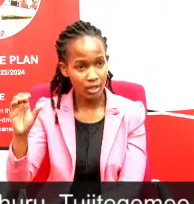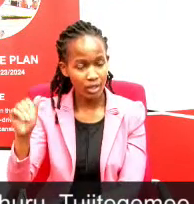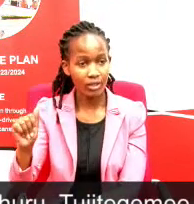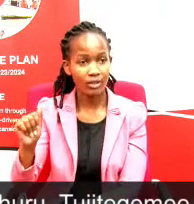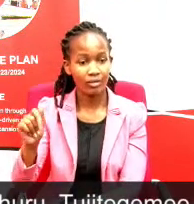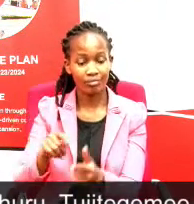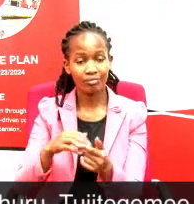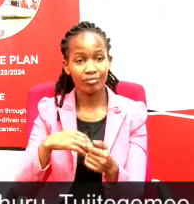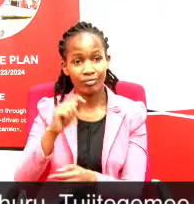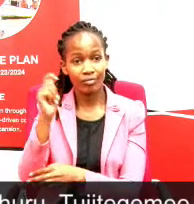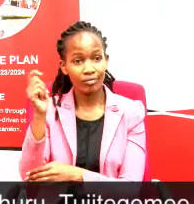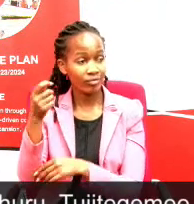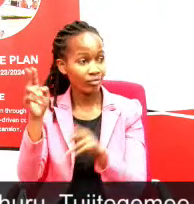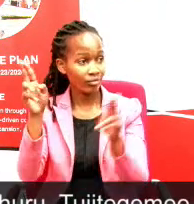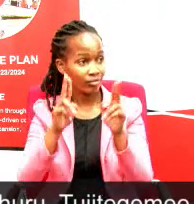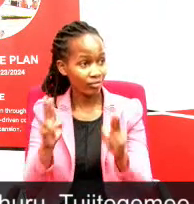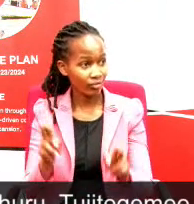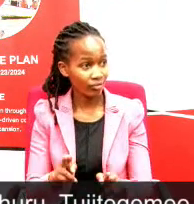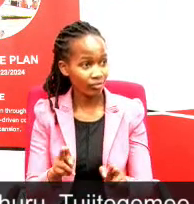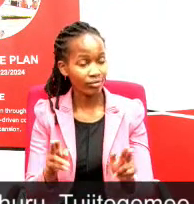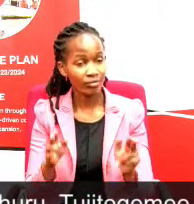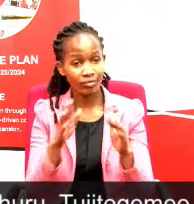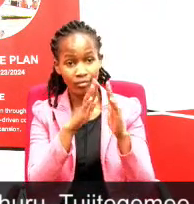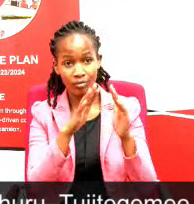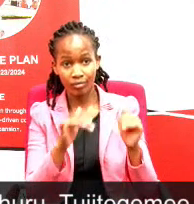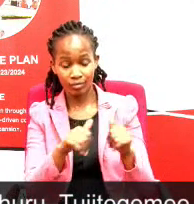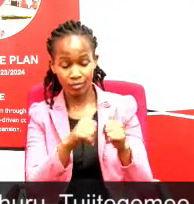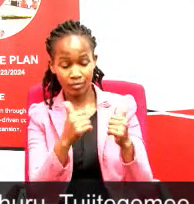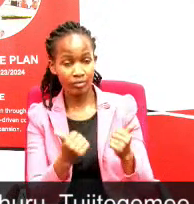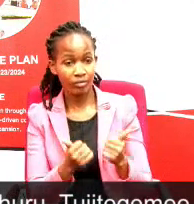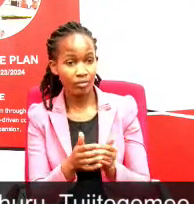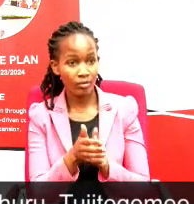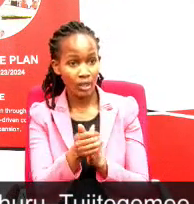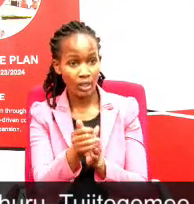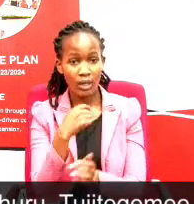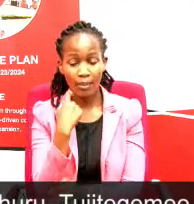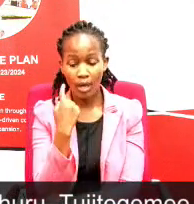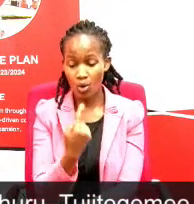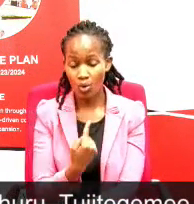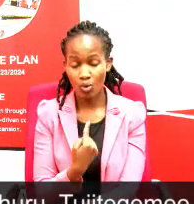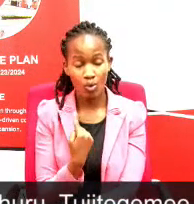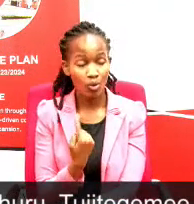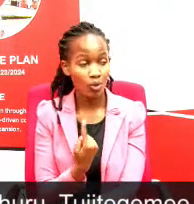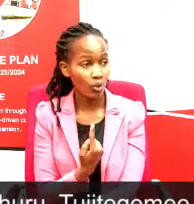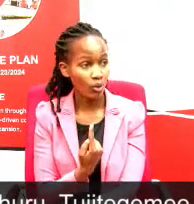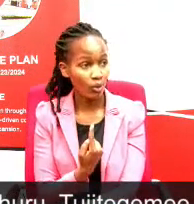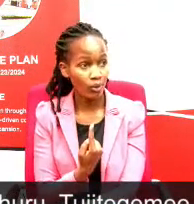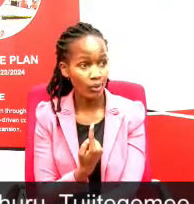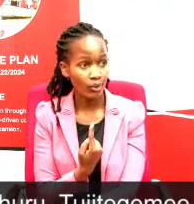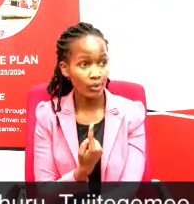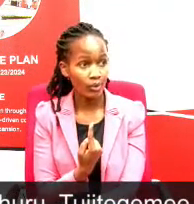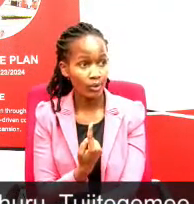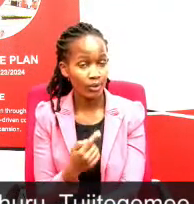International Freight and Warehousing Association, led by the